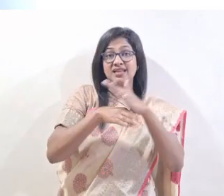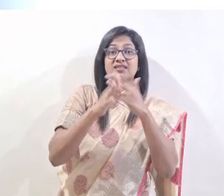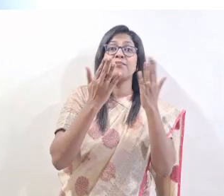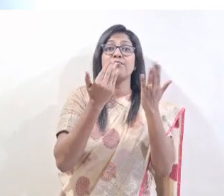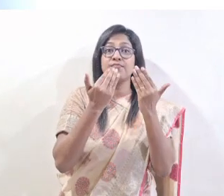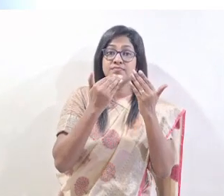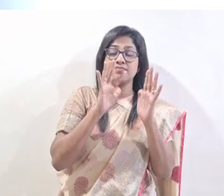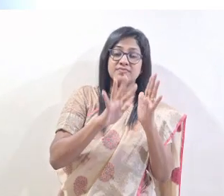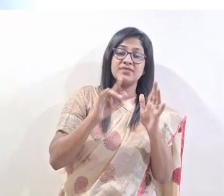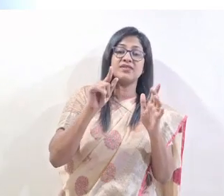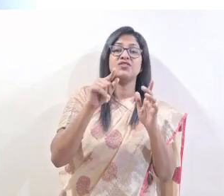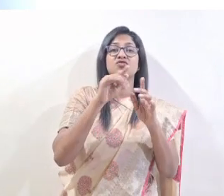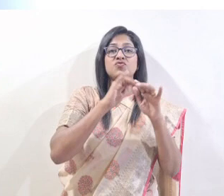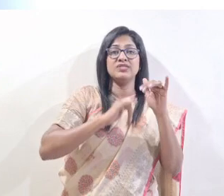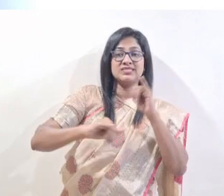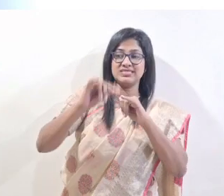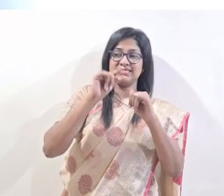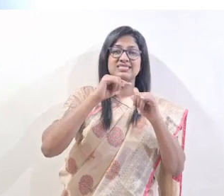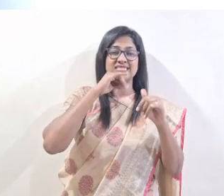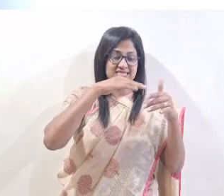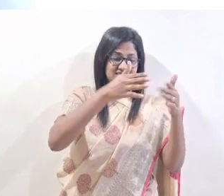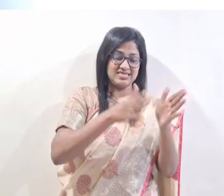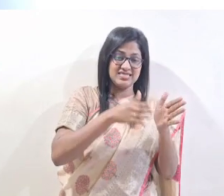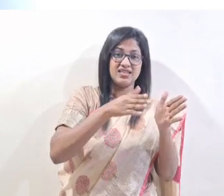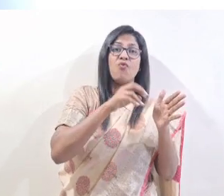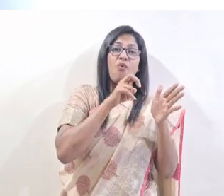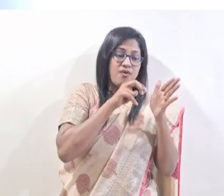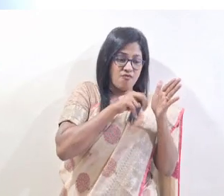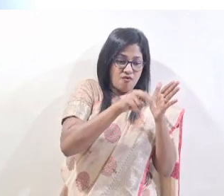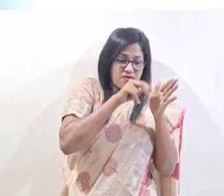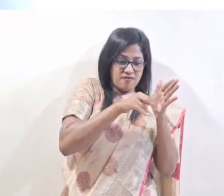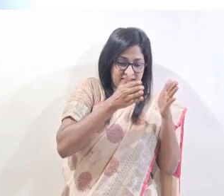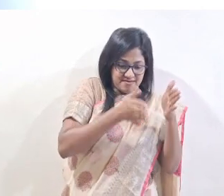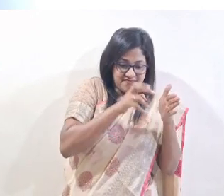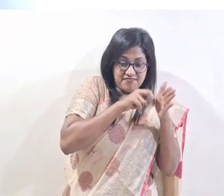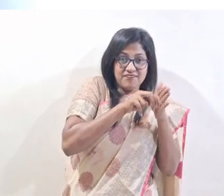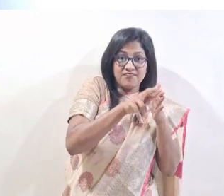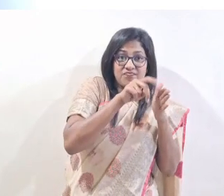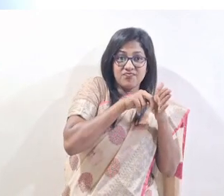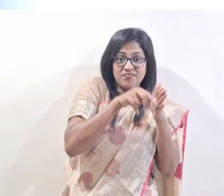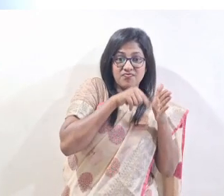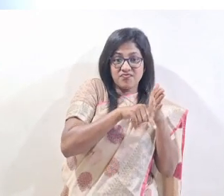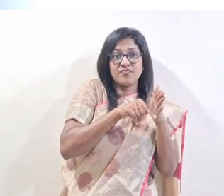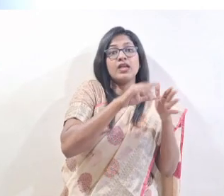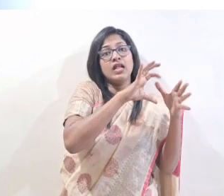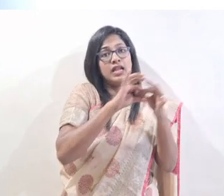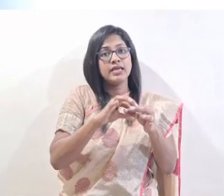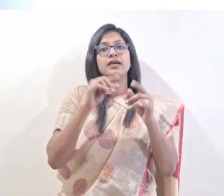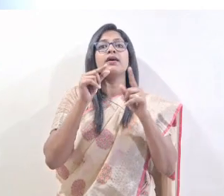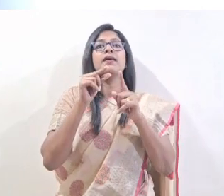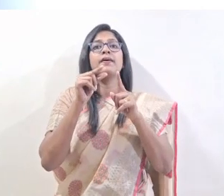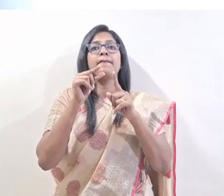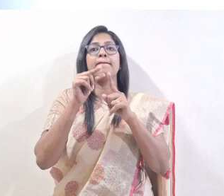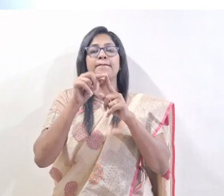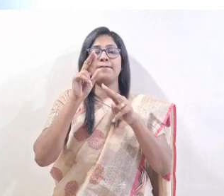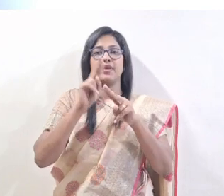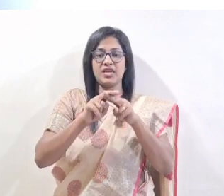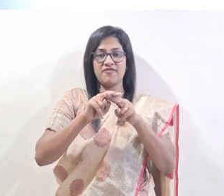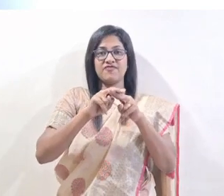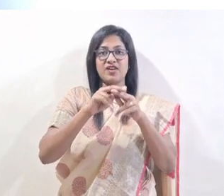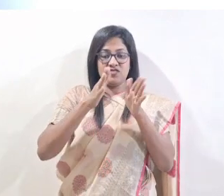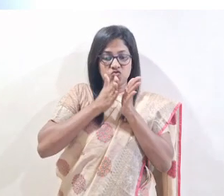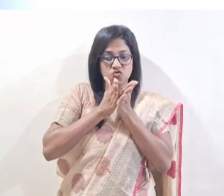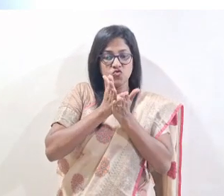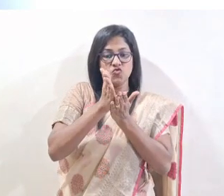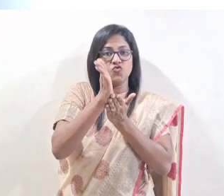possibility that you use a standard U-girder, use its walkway as the platform edge, install